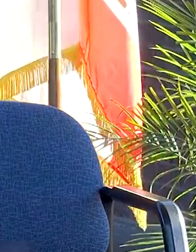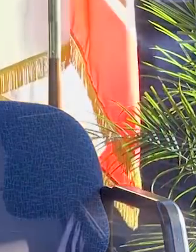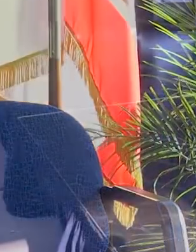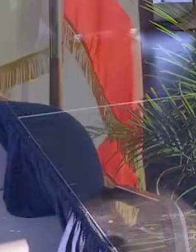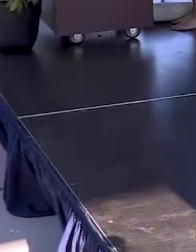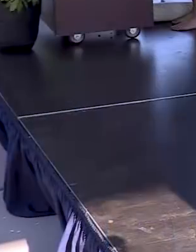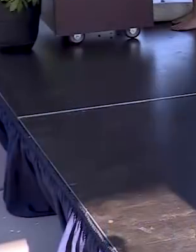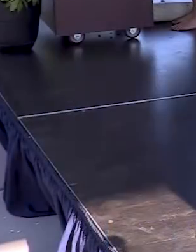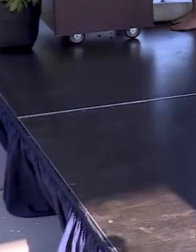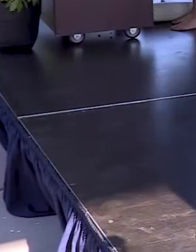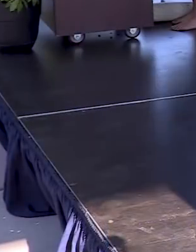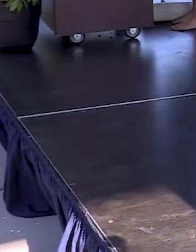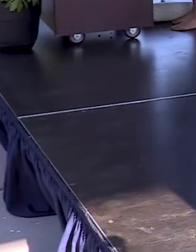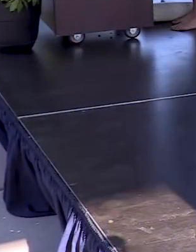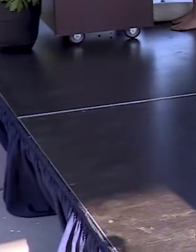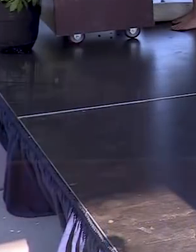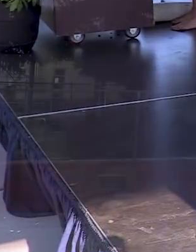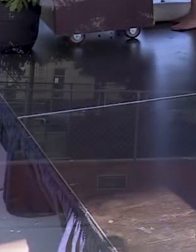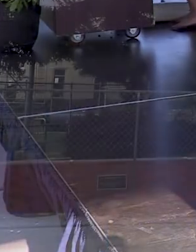in the Pledge of Allegiance?